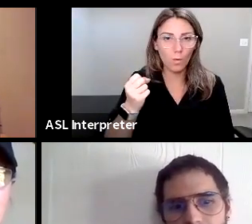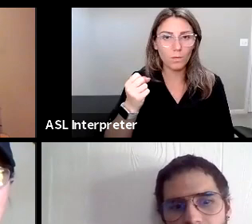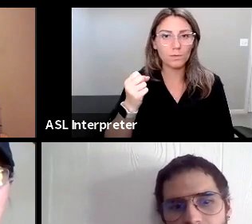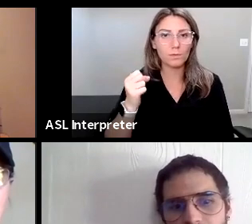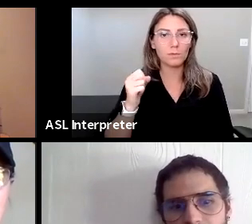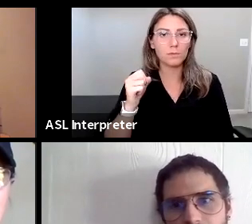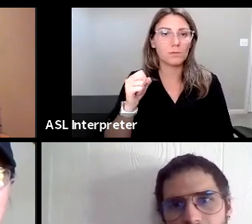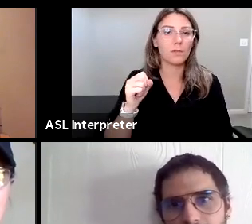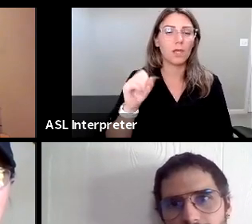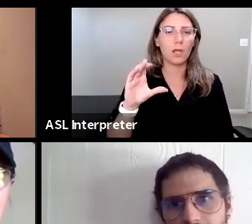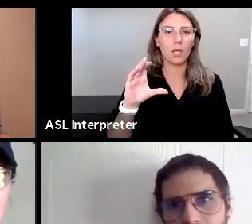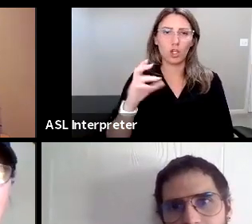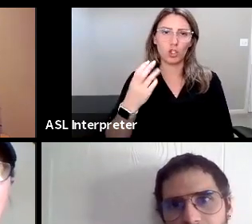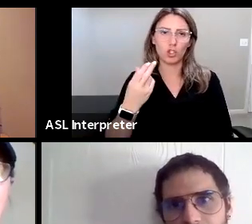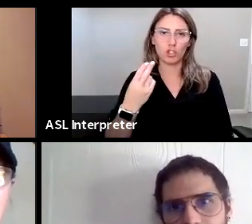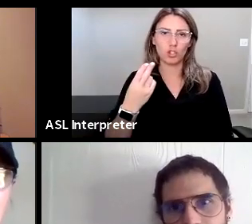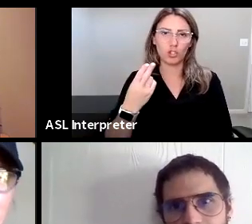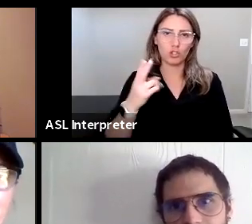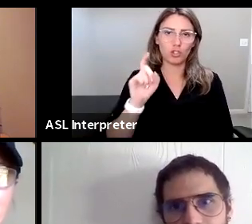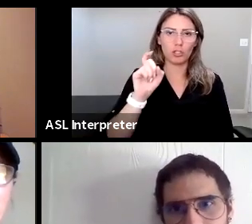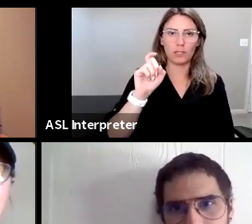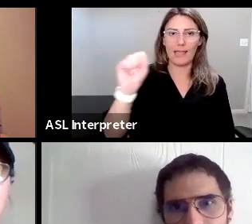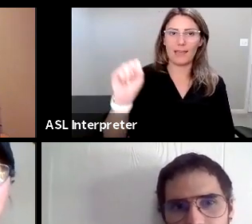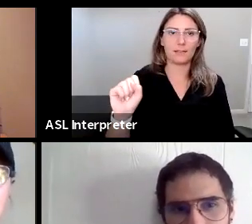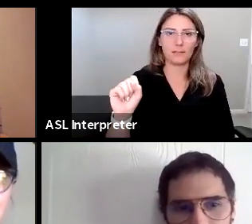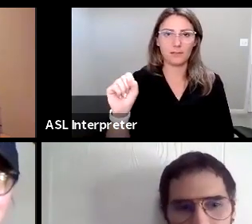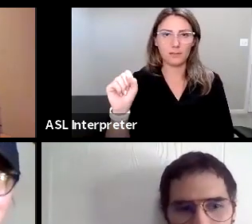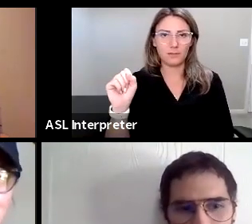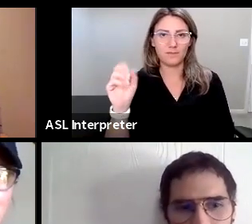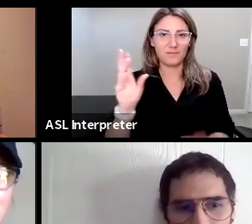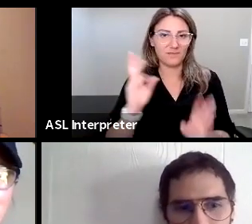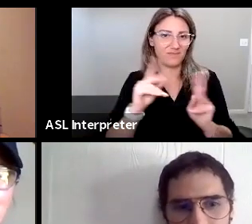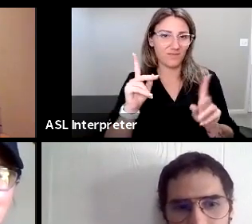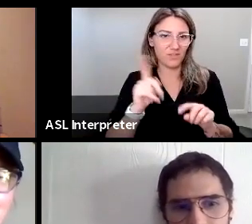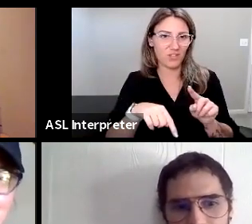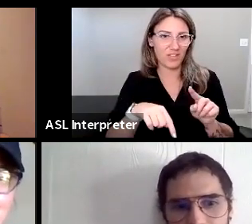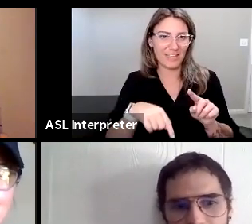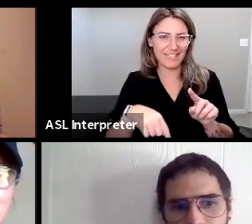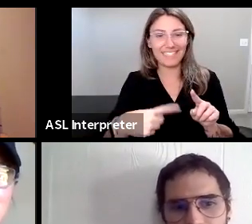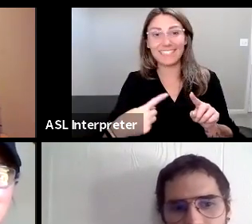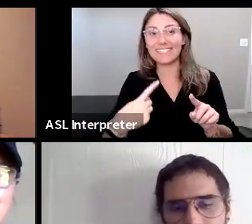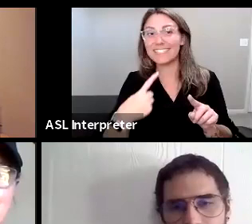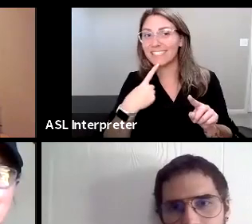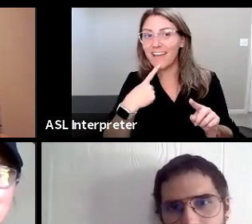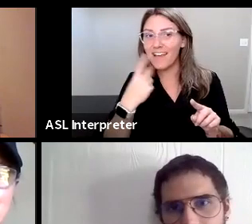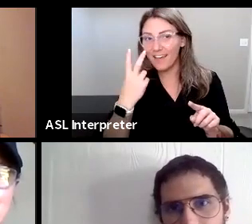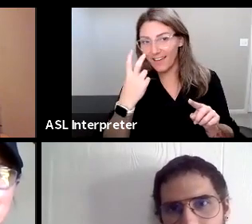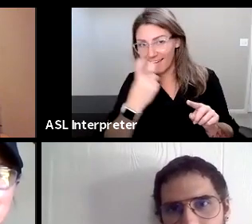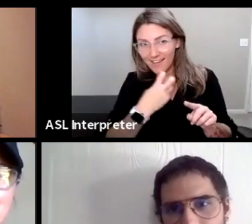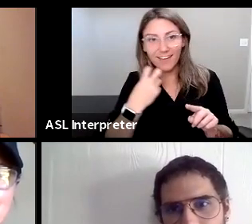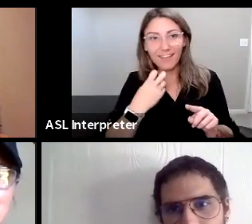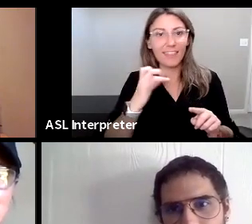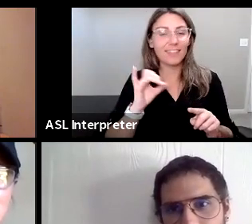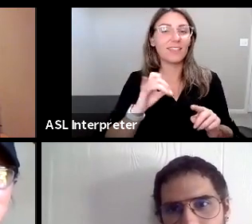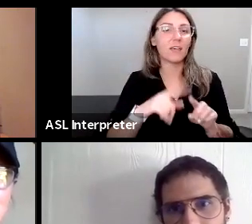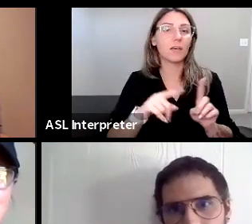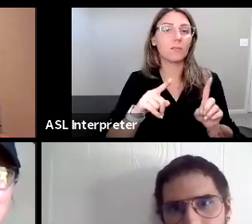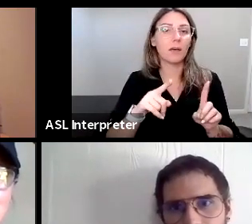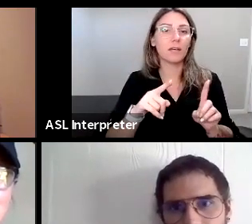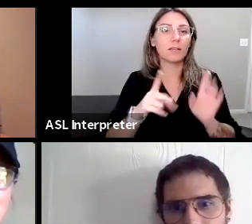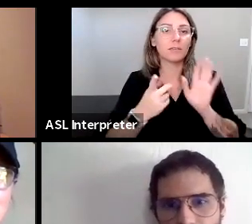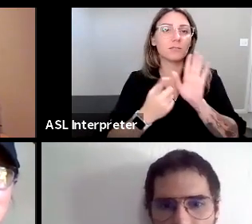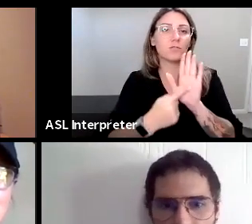and then an X and an S. Obviously, it's not something that you can say, but to me, it's signs